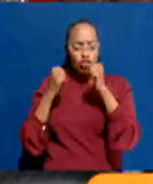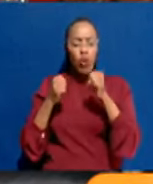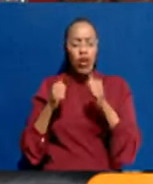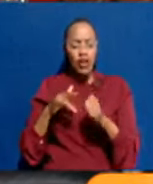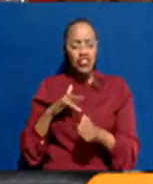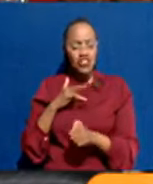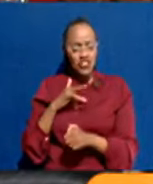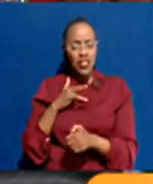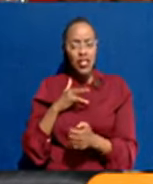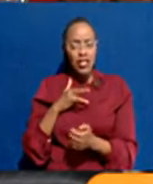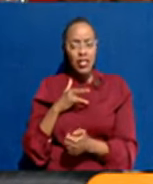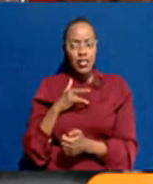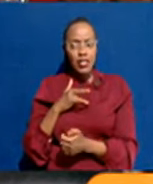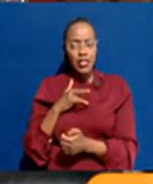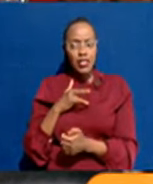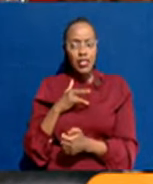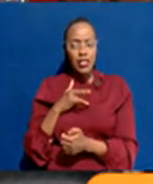of